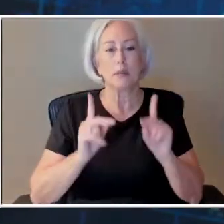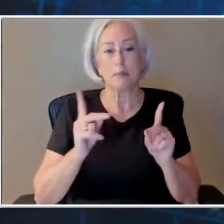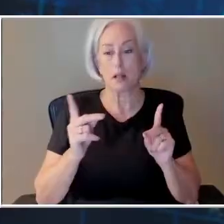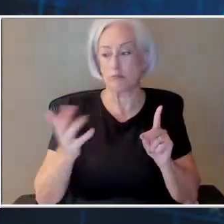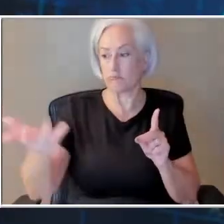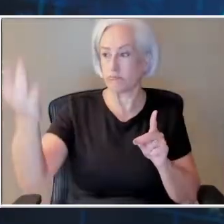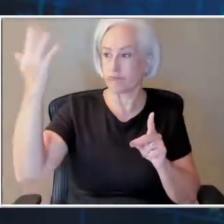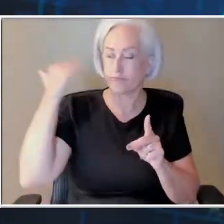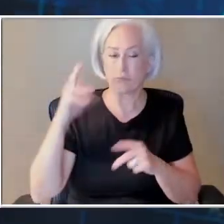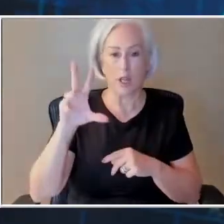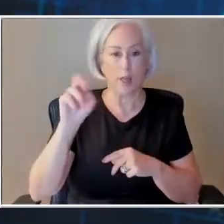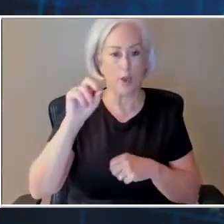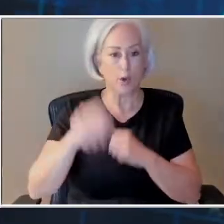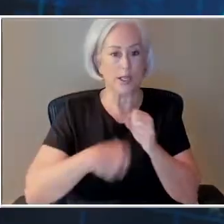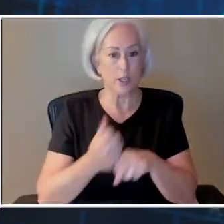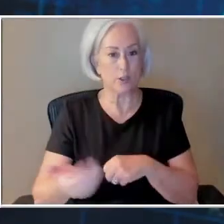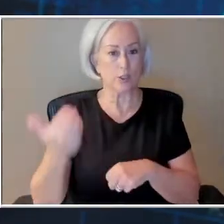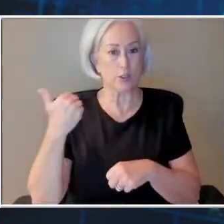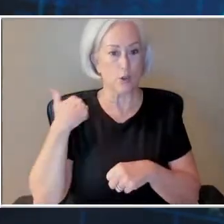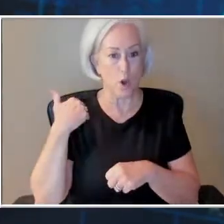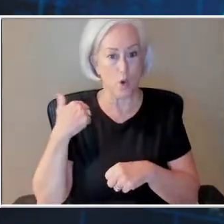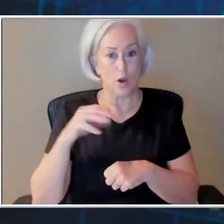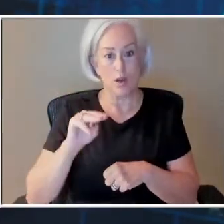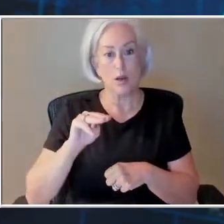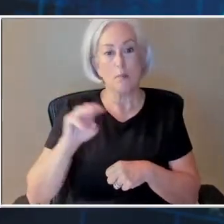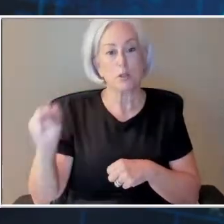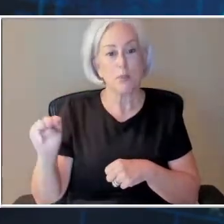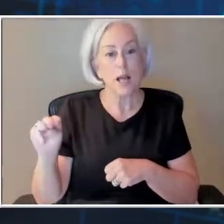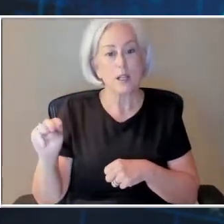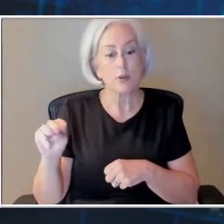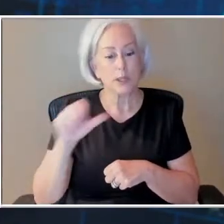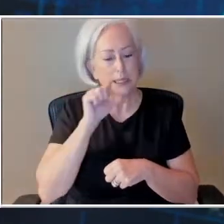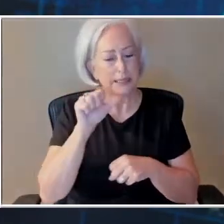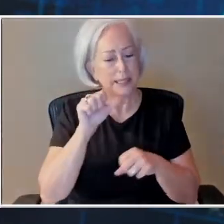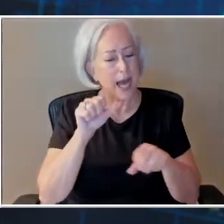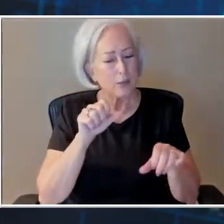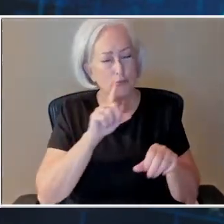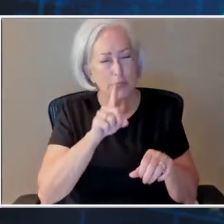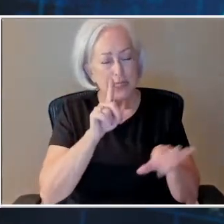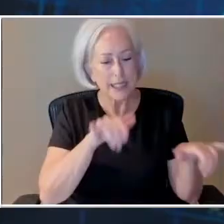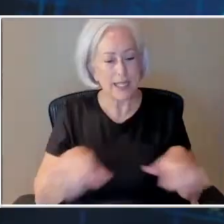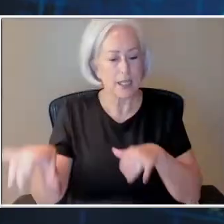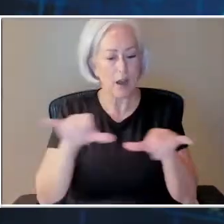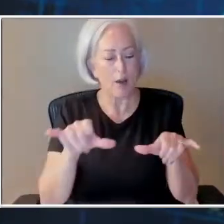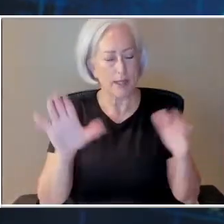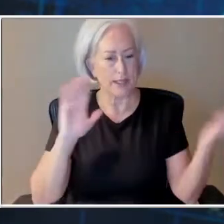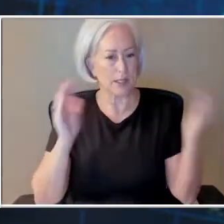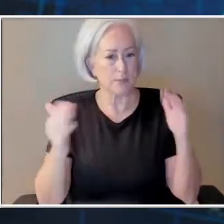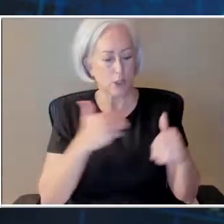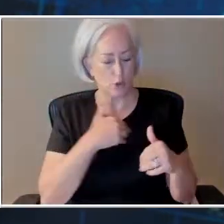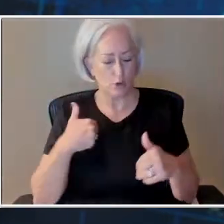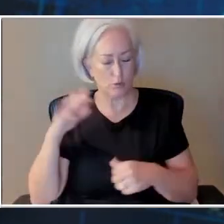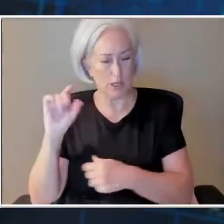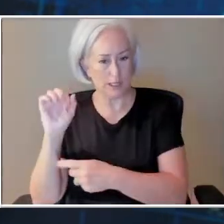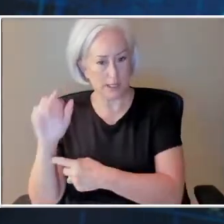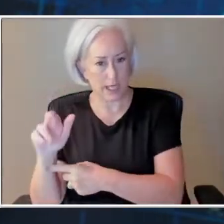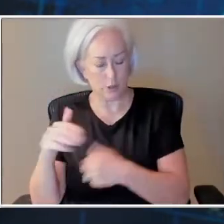the myeloma, as much as it's not very common like other breast cancer or lung cancers, but we are